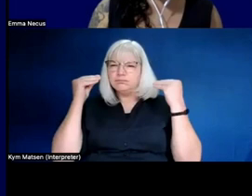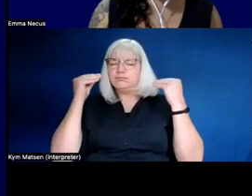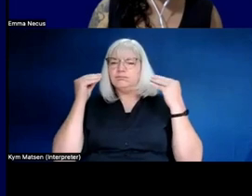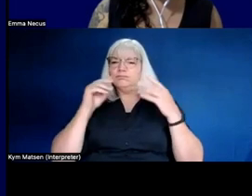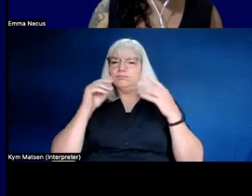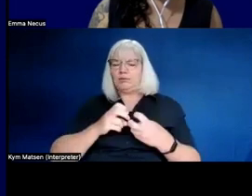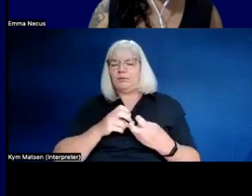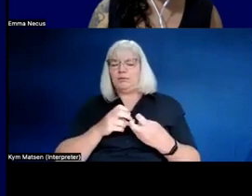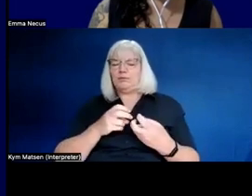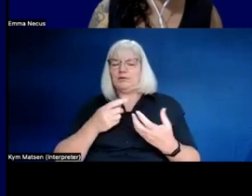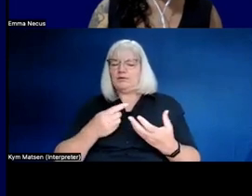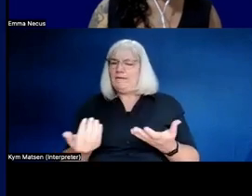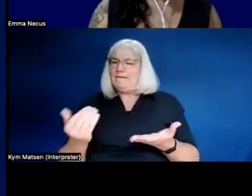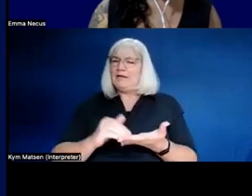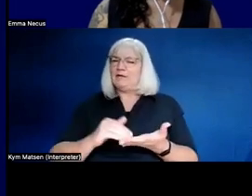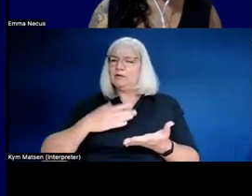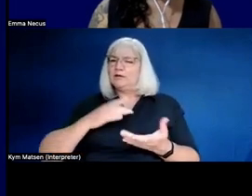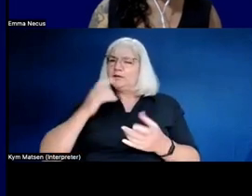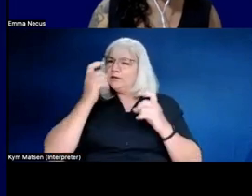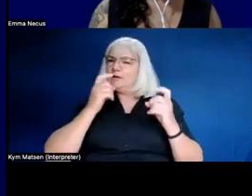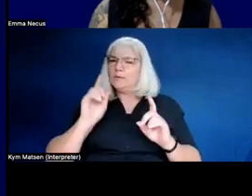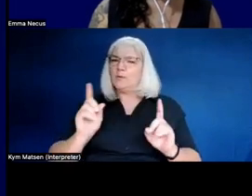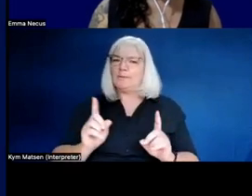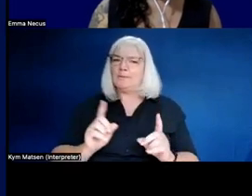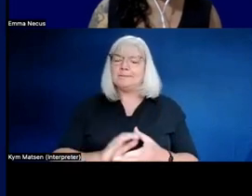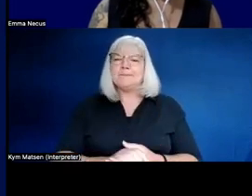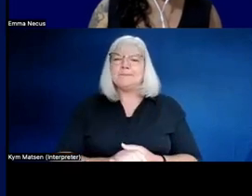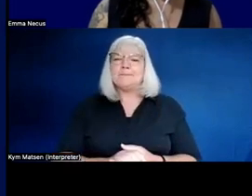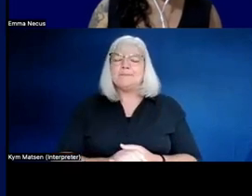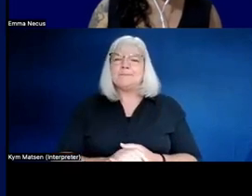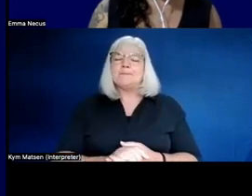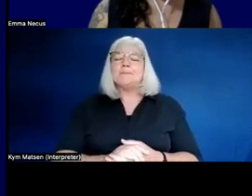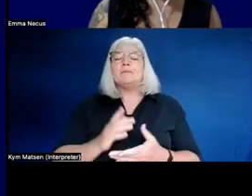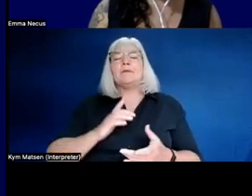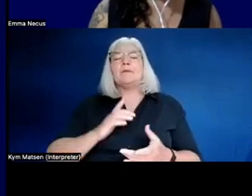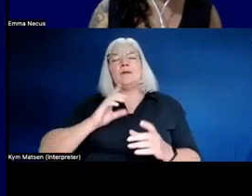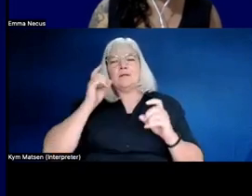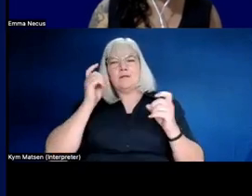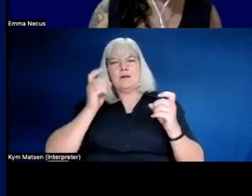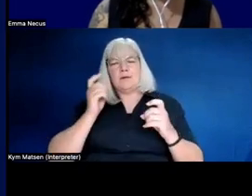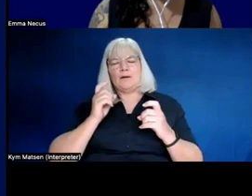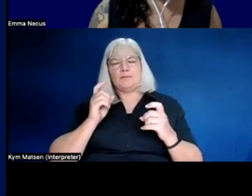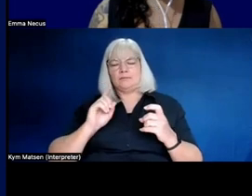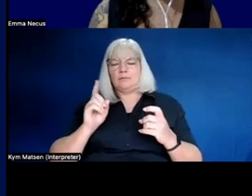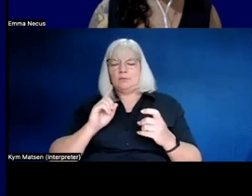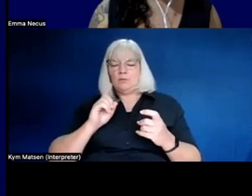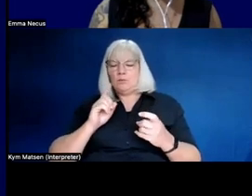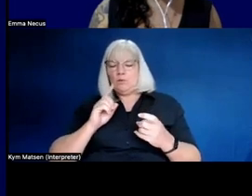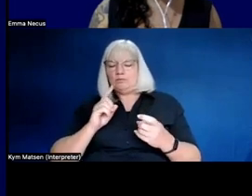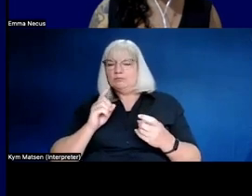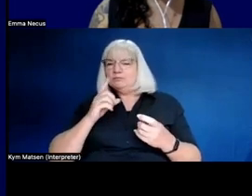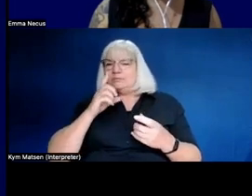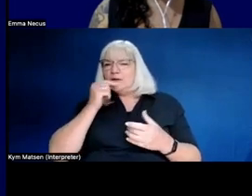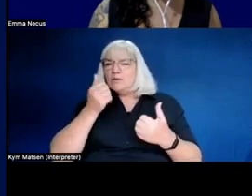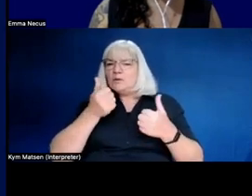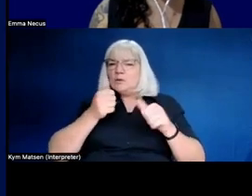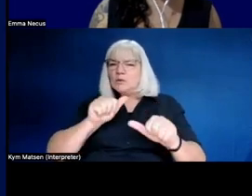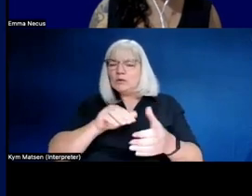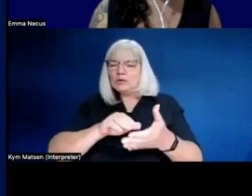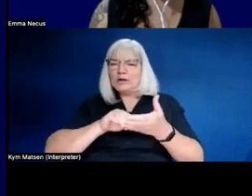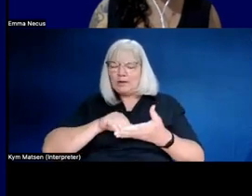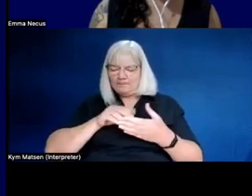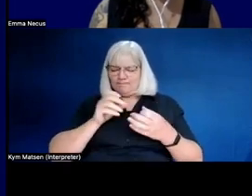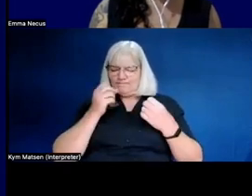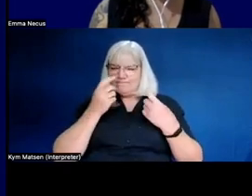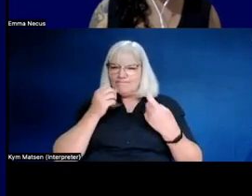additional considerations we need to think about? We think about what senses can I use to get what information? Do we